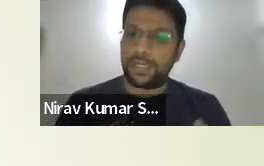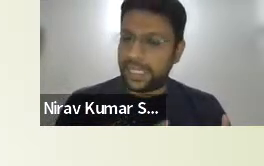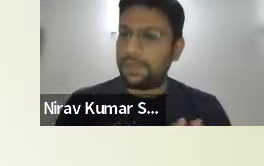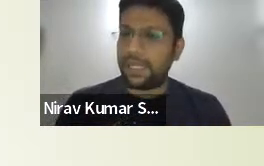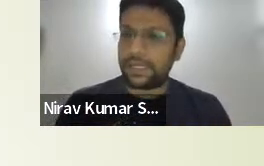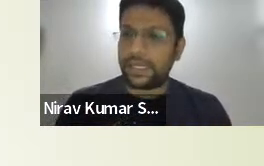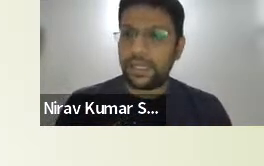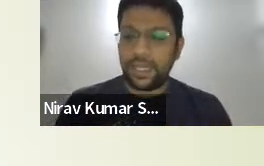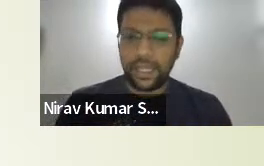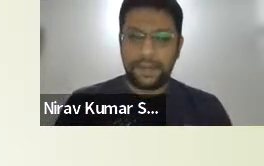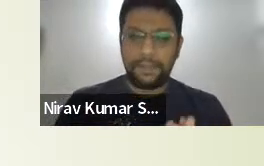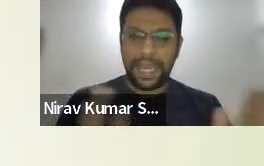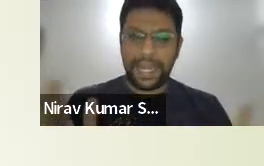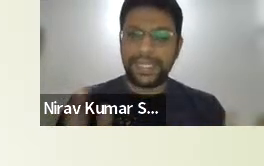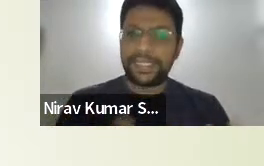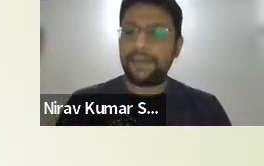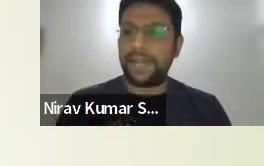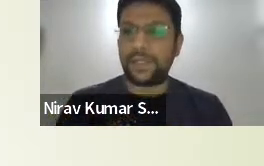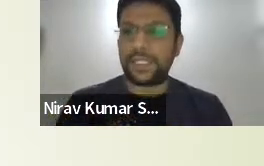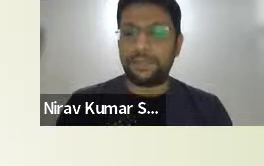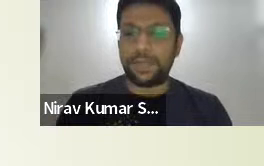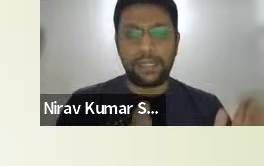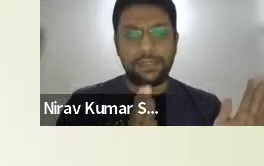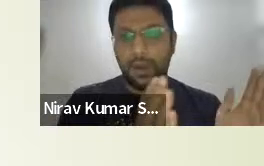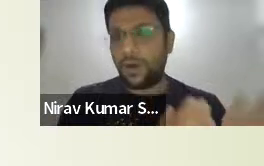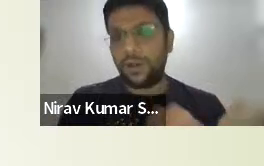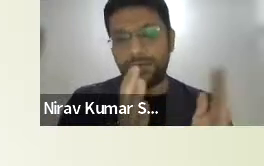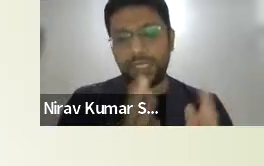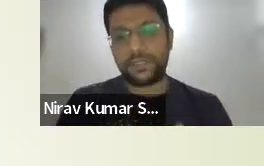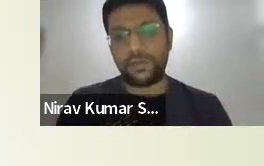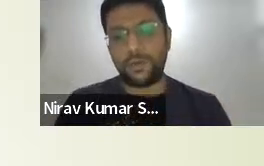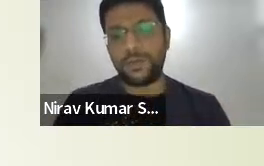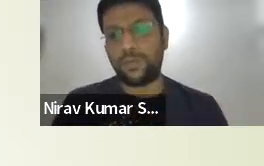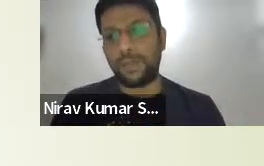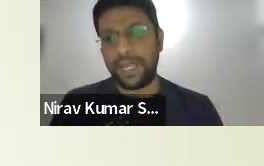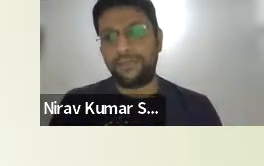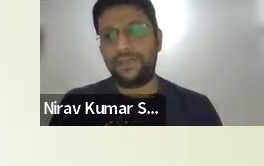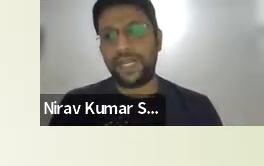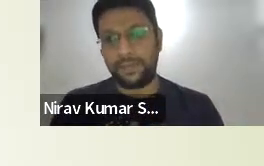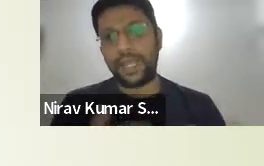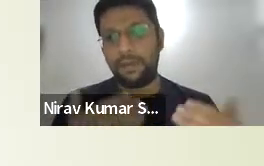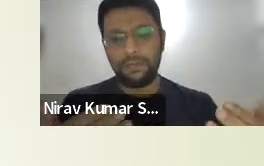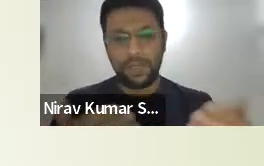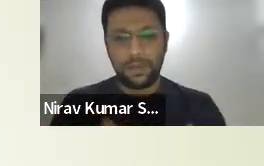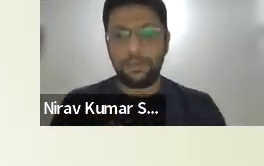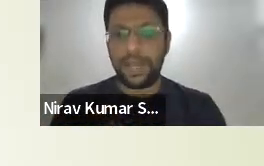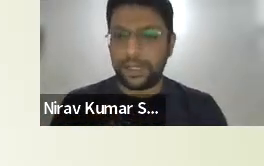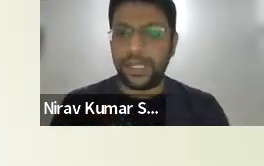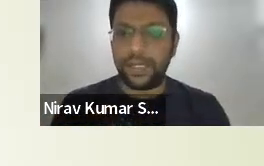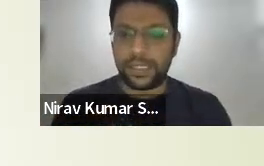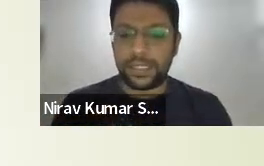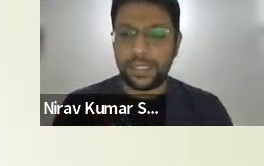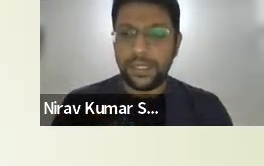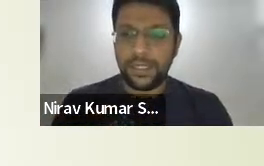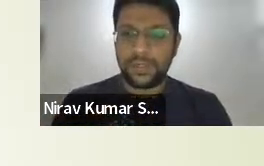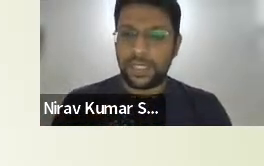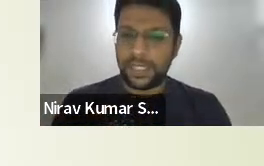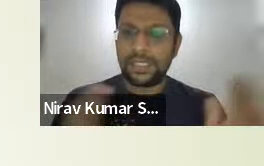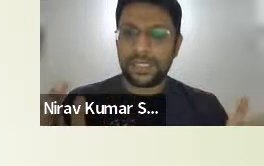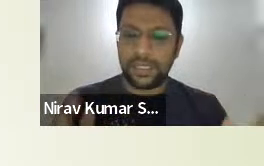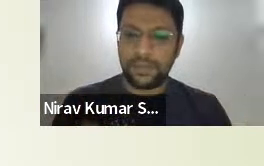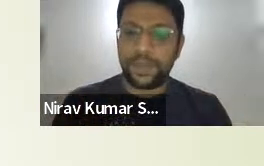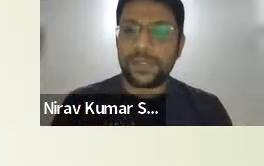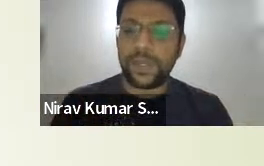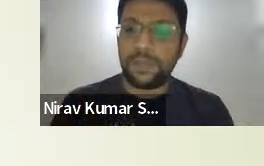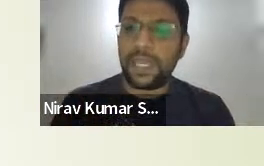actually semi-literate, and by adding same language subtitles, all of these groups will benefit and become better readers. So